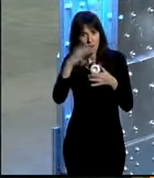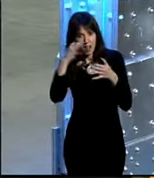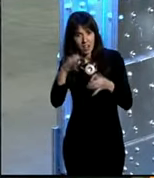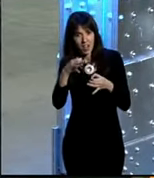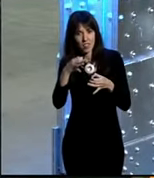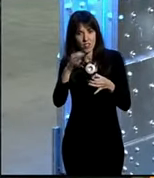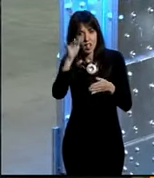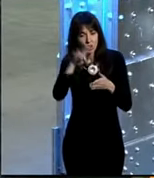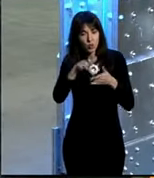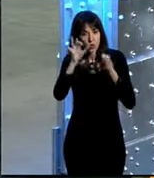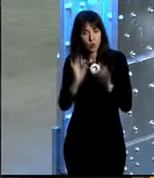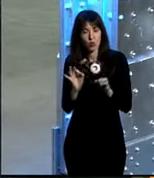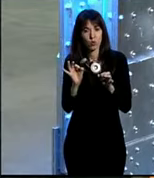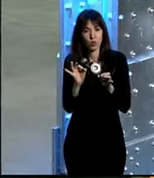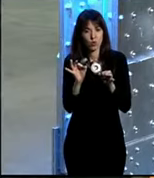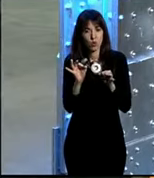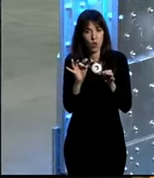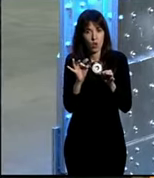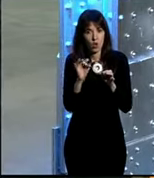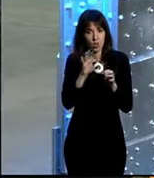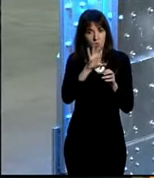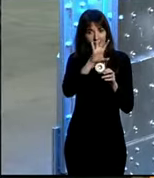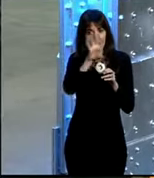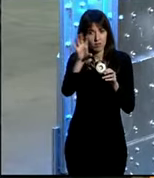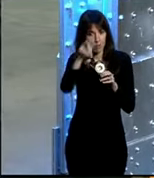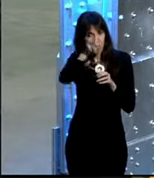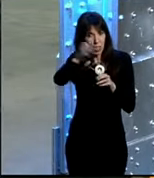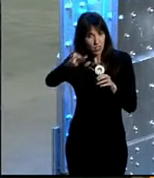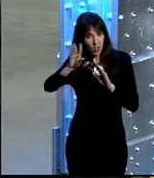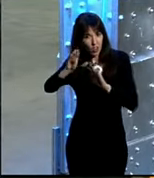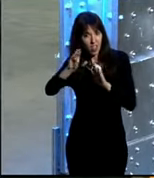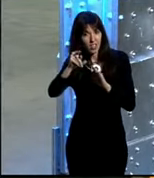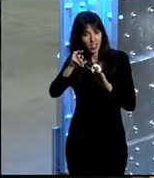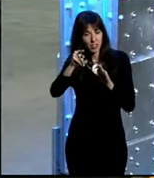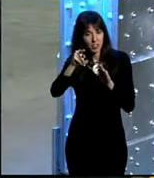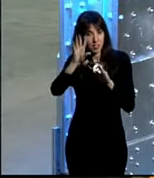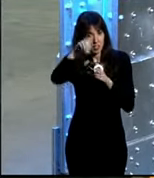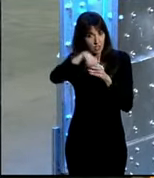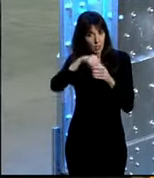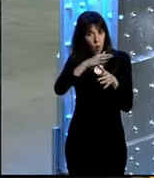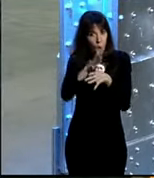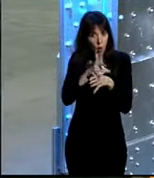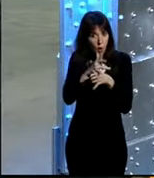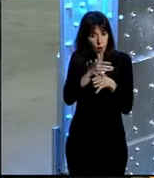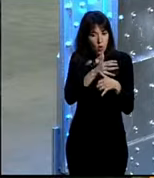documentary itself. It was a documentary on real things where farmers